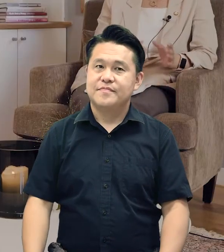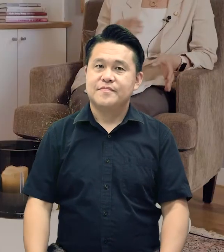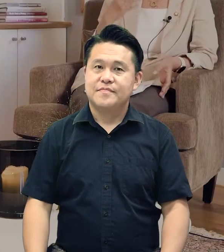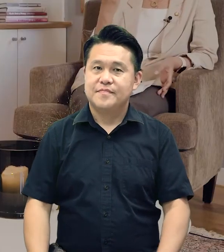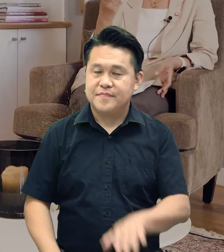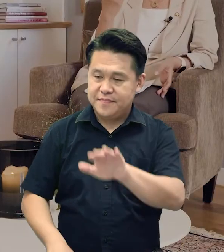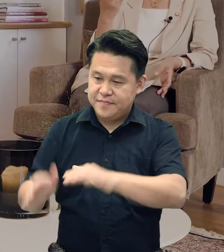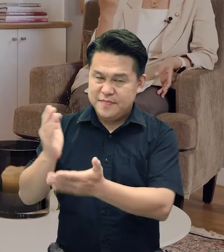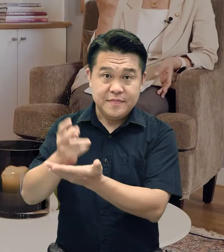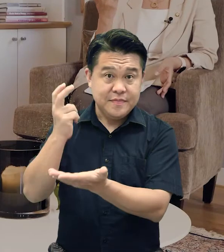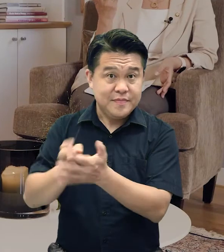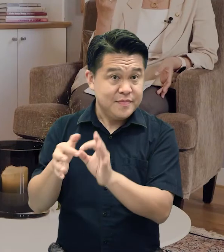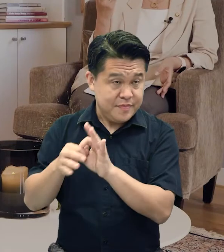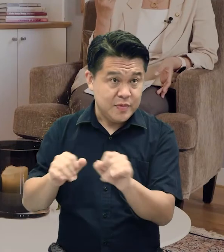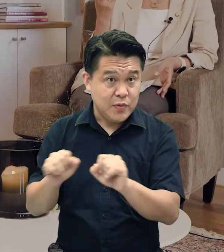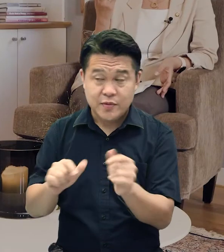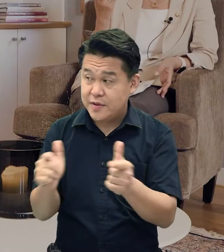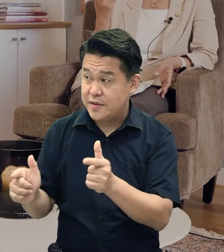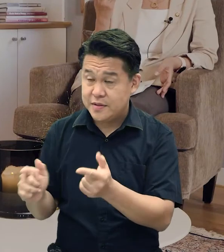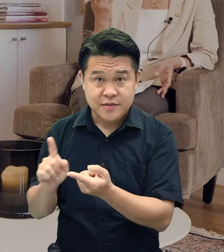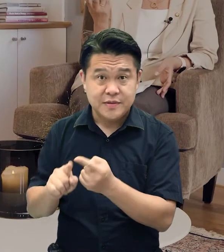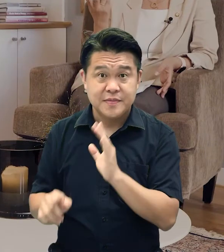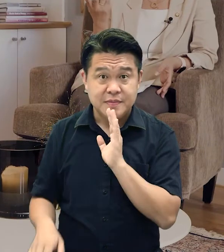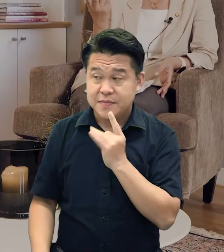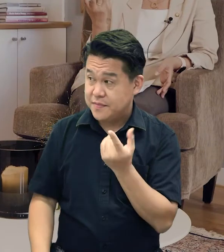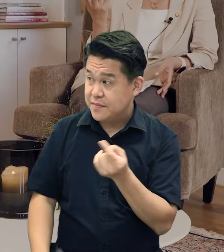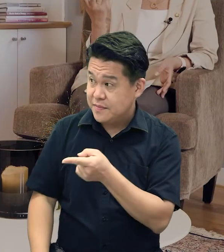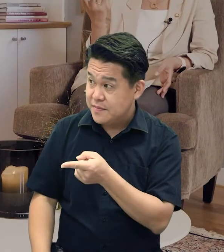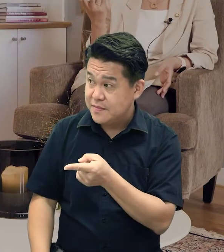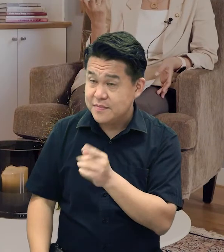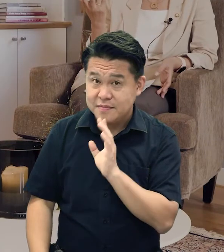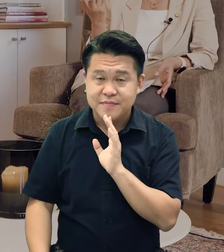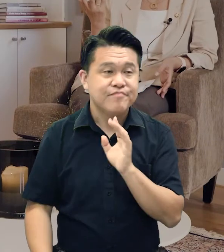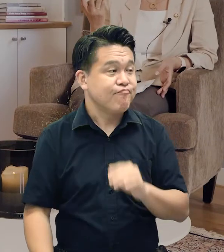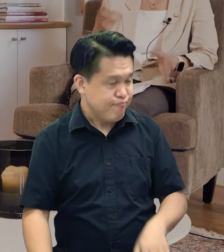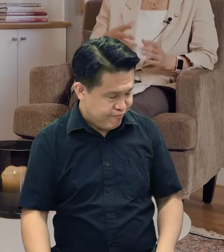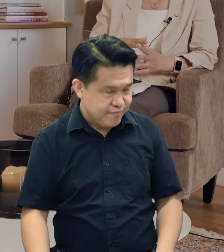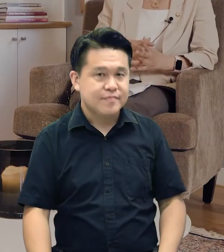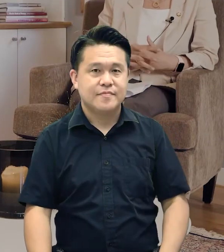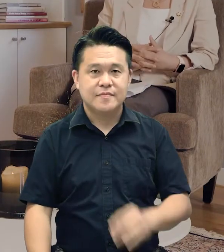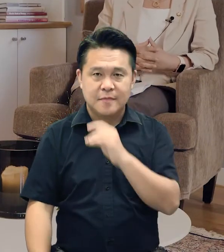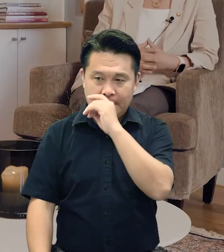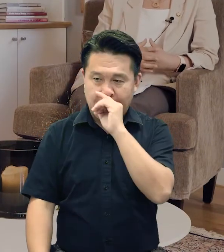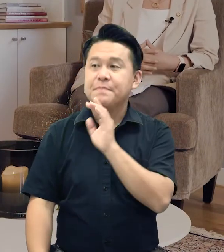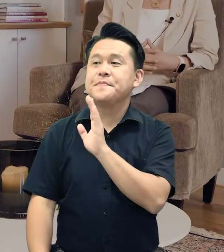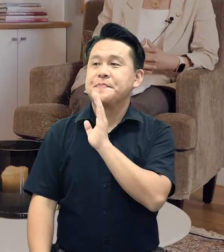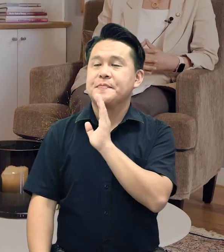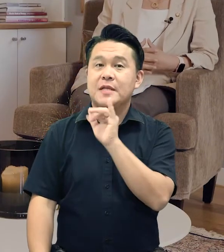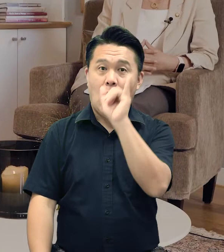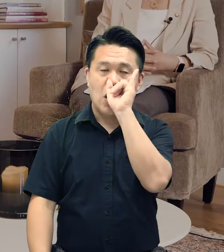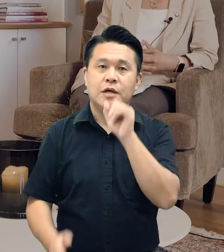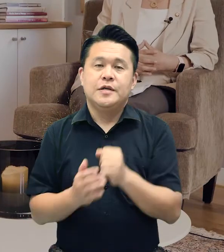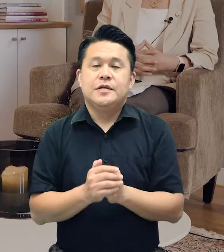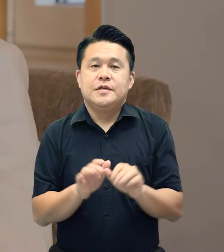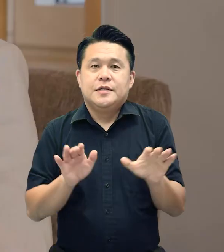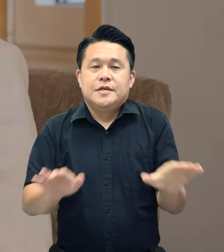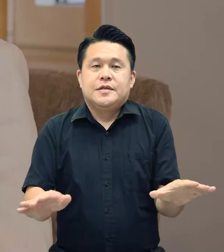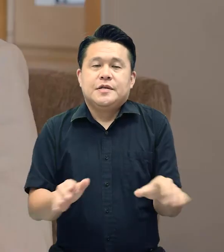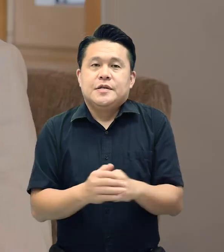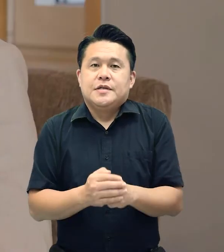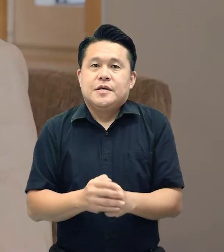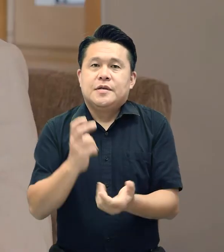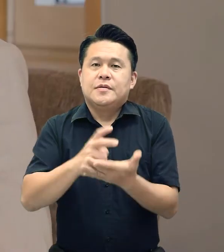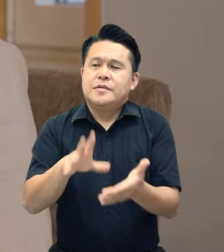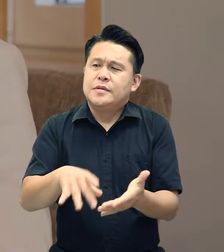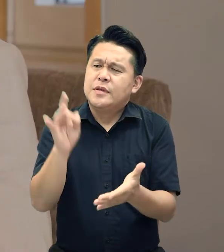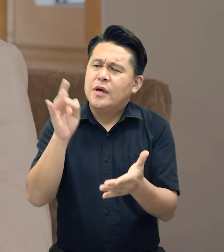This anti-discrimination law movement, yes. Actually, the